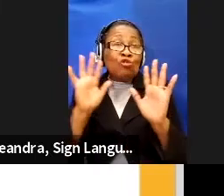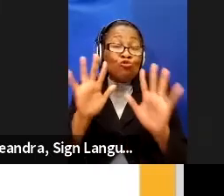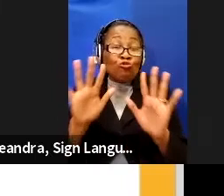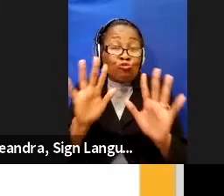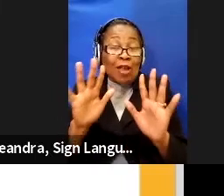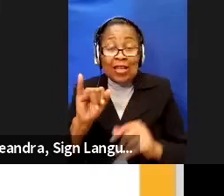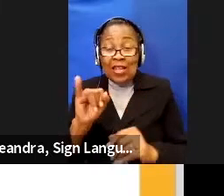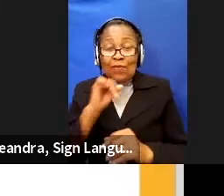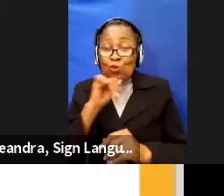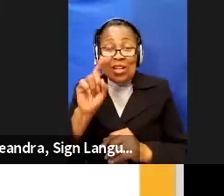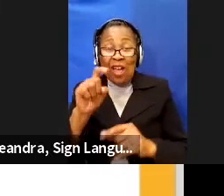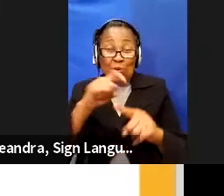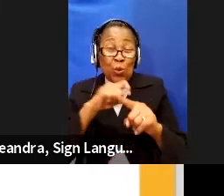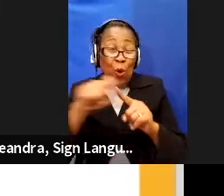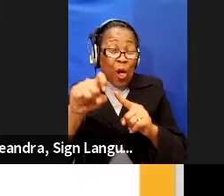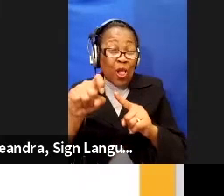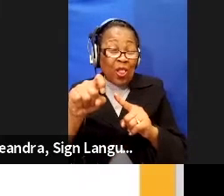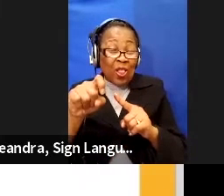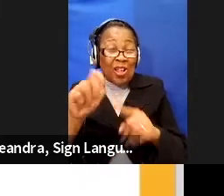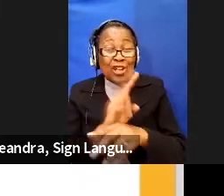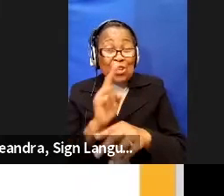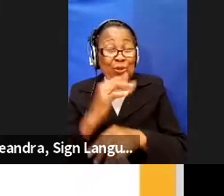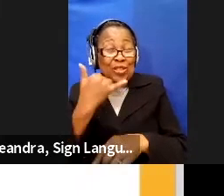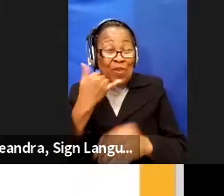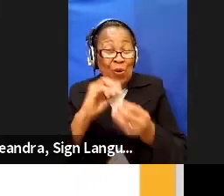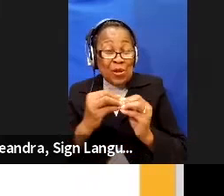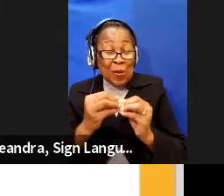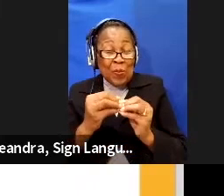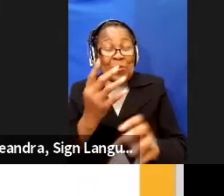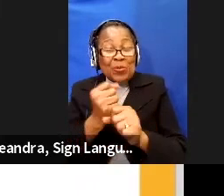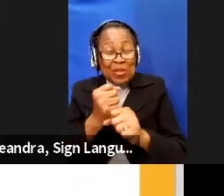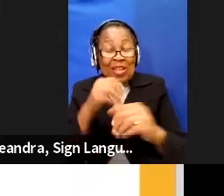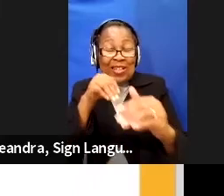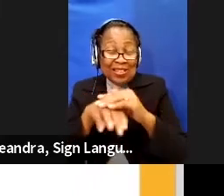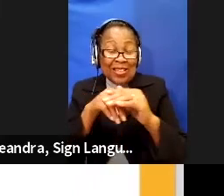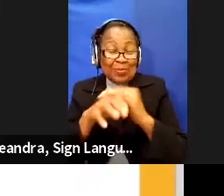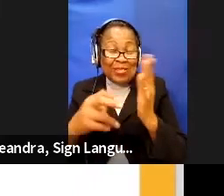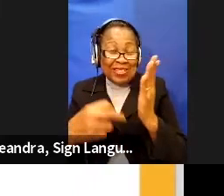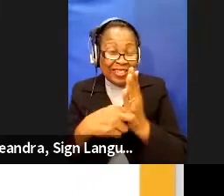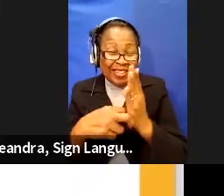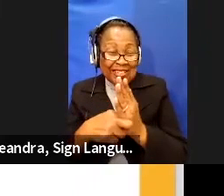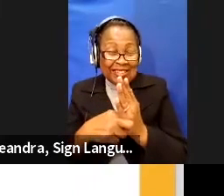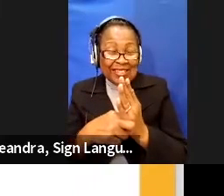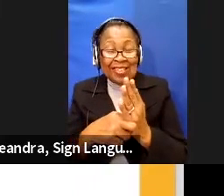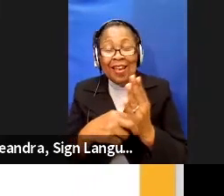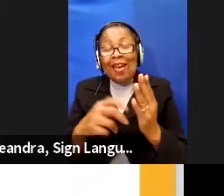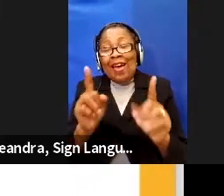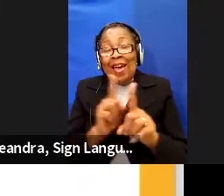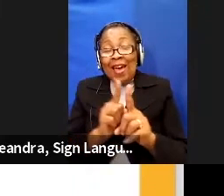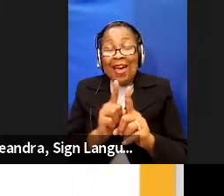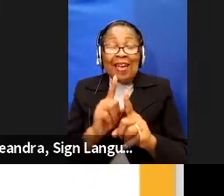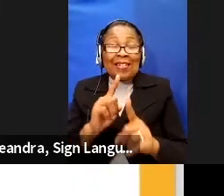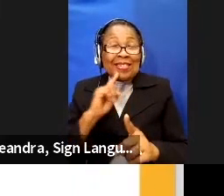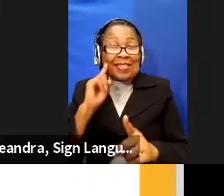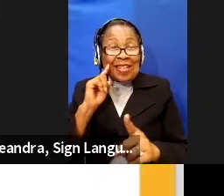to call a phone number to get accessible tickets. As a deaf or hard of hearing person, we